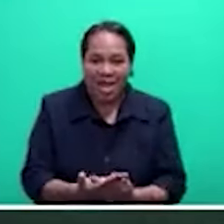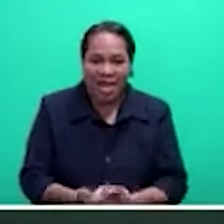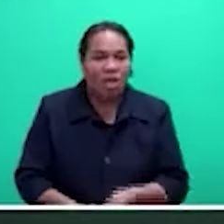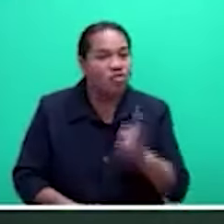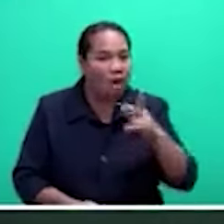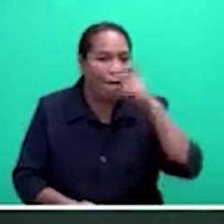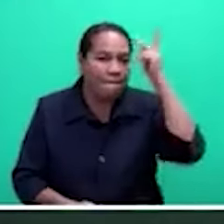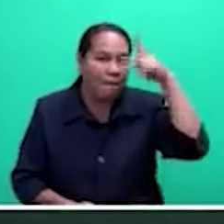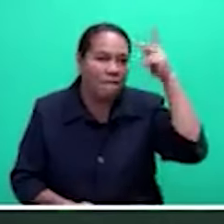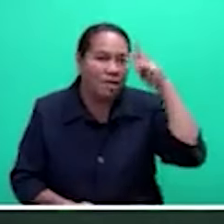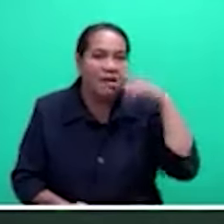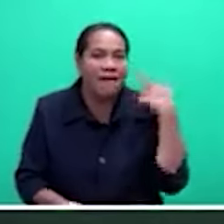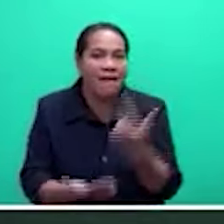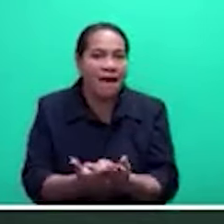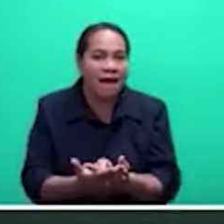professional liar.